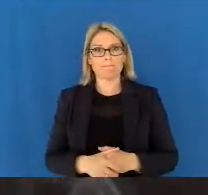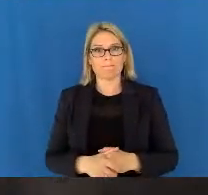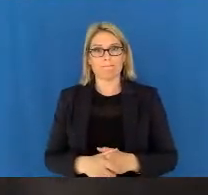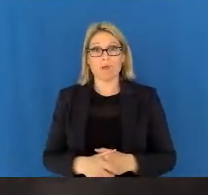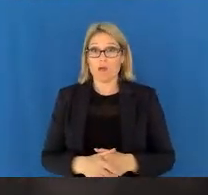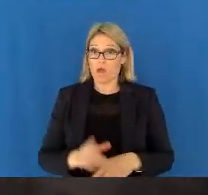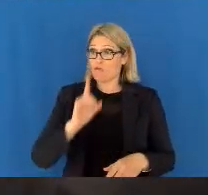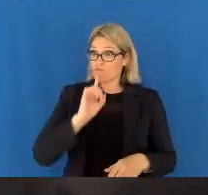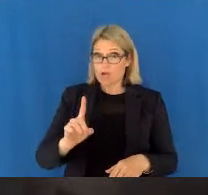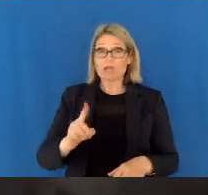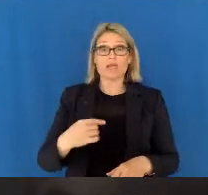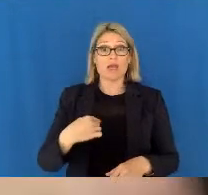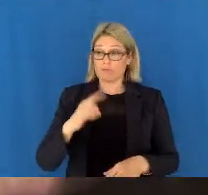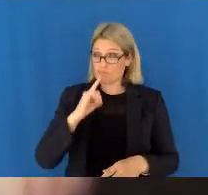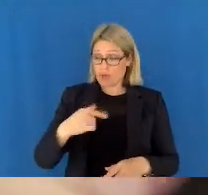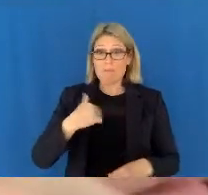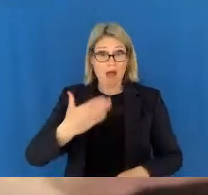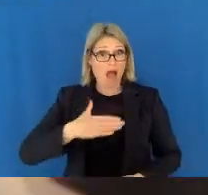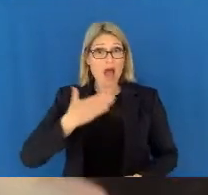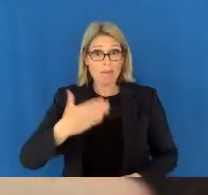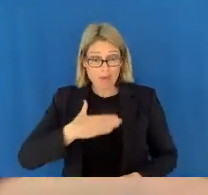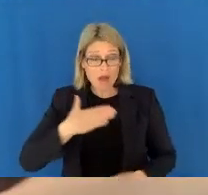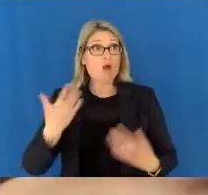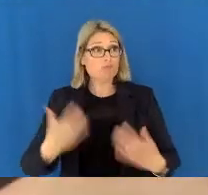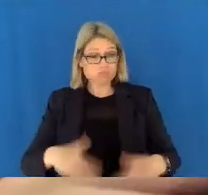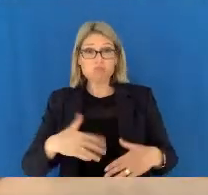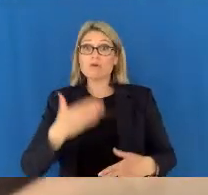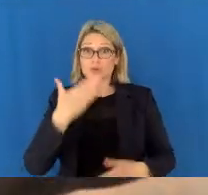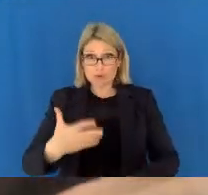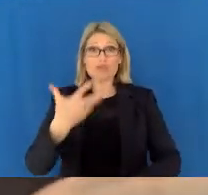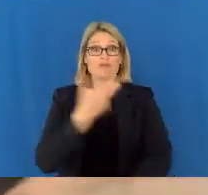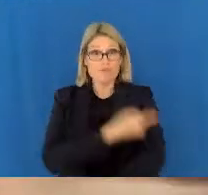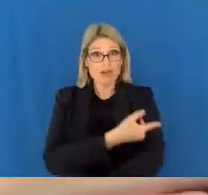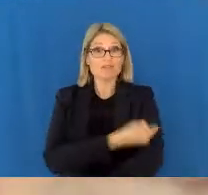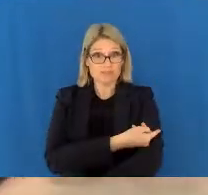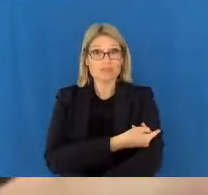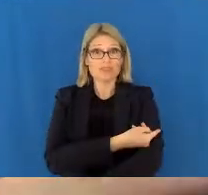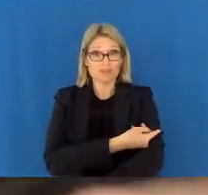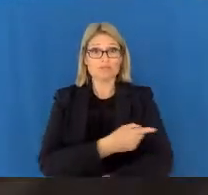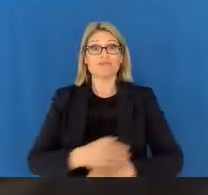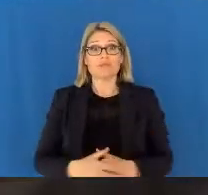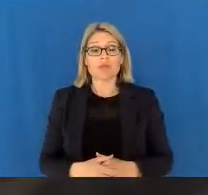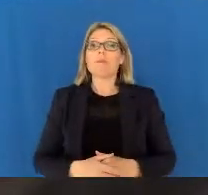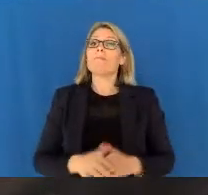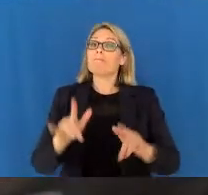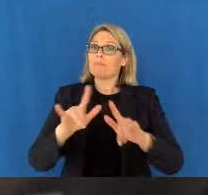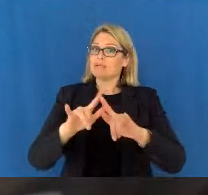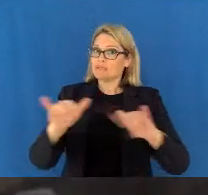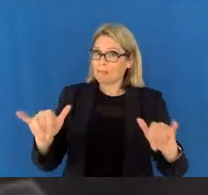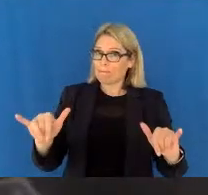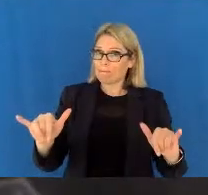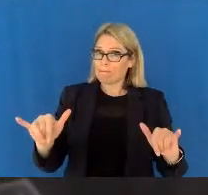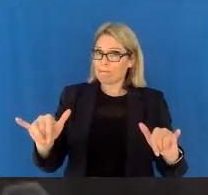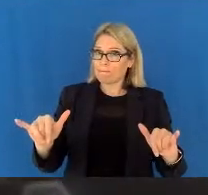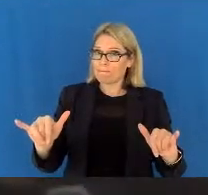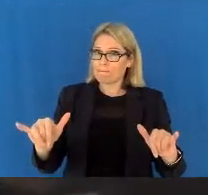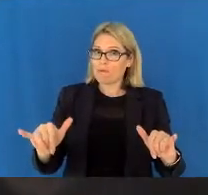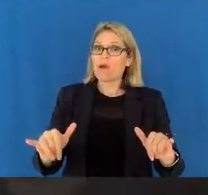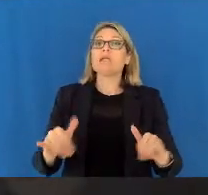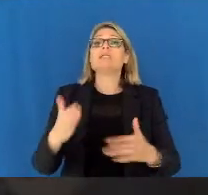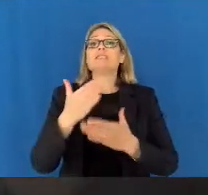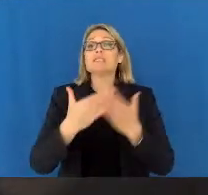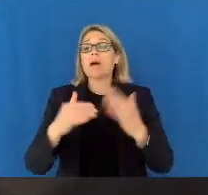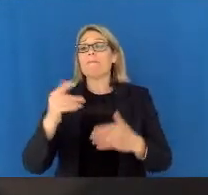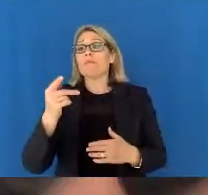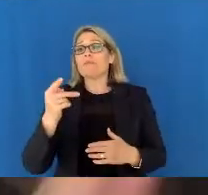am really happy with what's going on. But all the same, there may be 1 or 2%